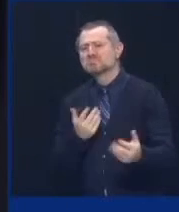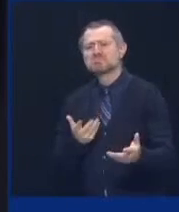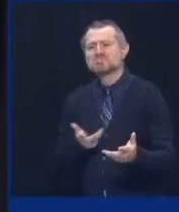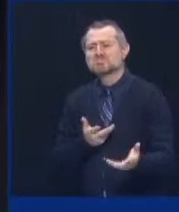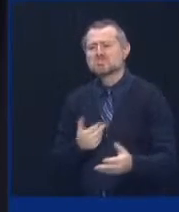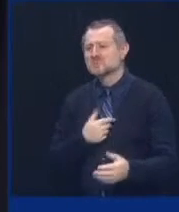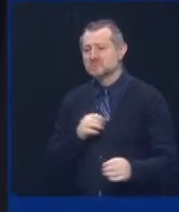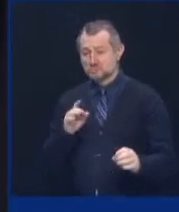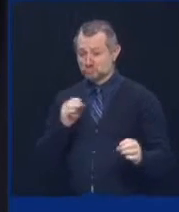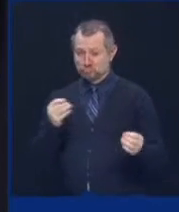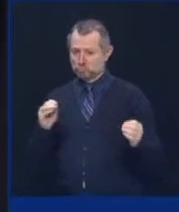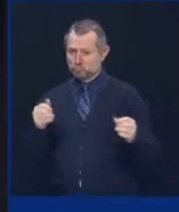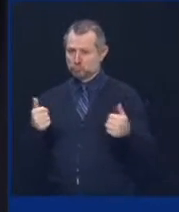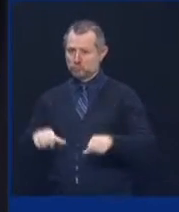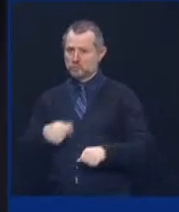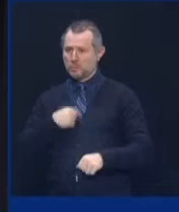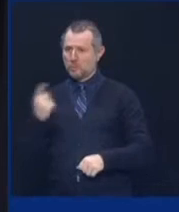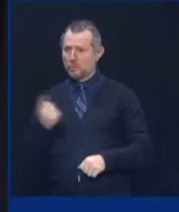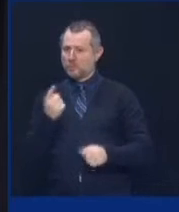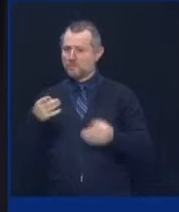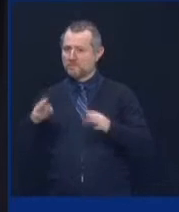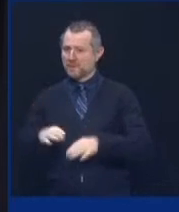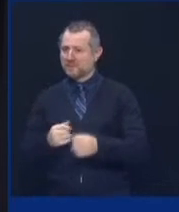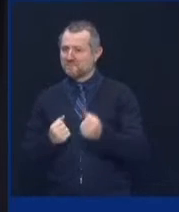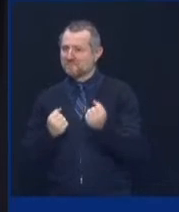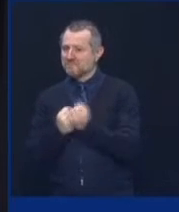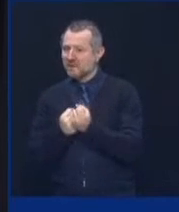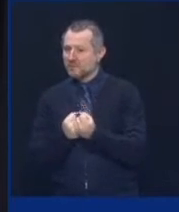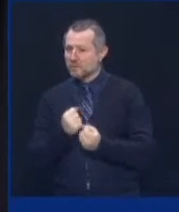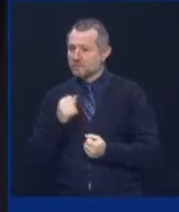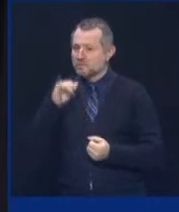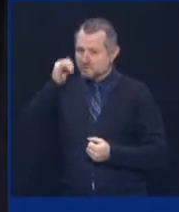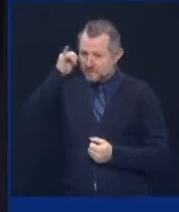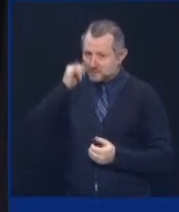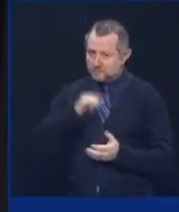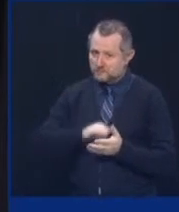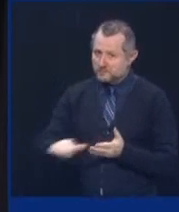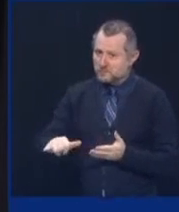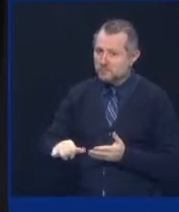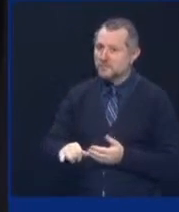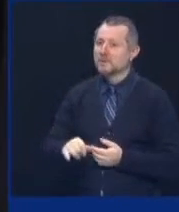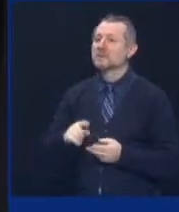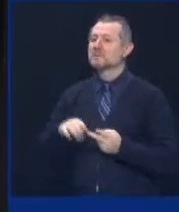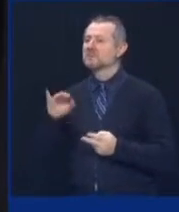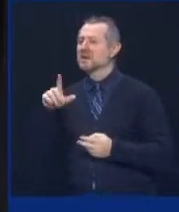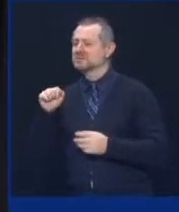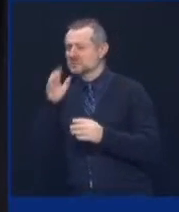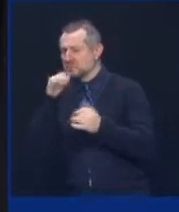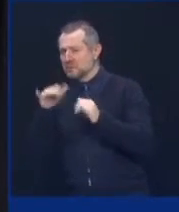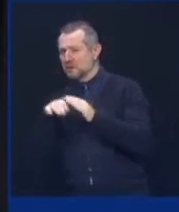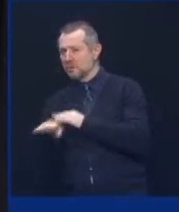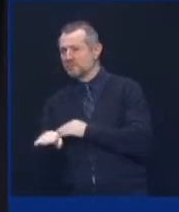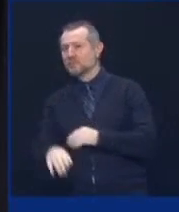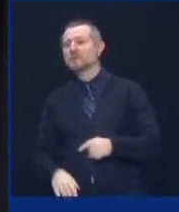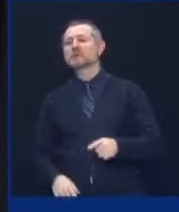I always bet on New York, and I'll bet you the Buffalo Bills. You set the terms.